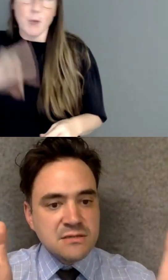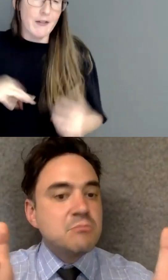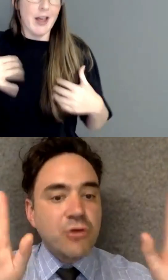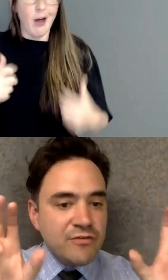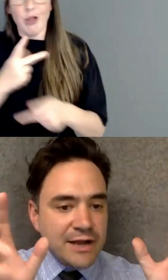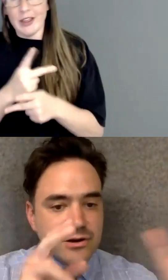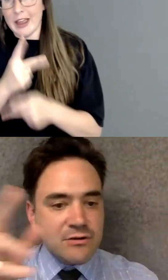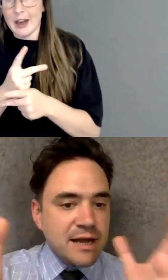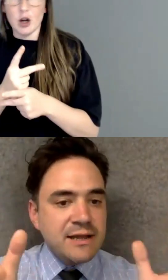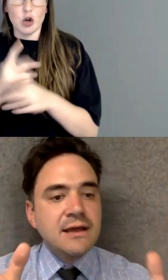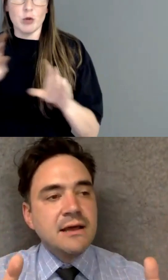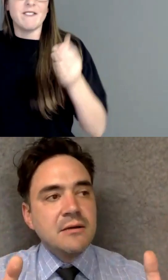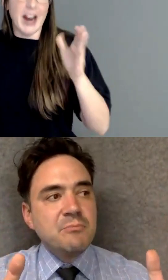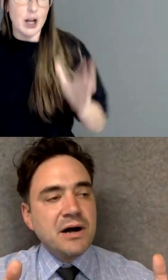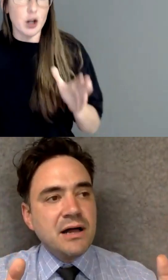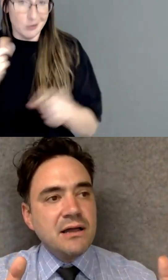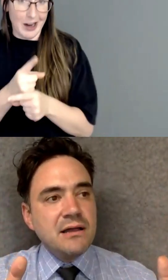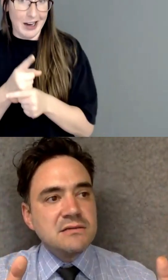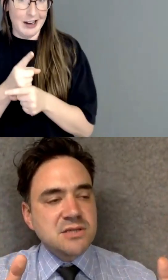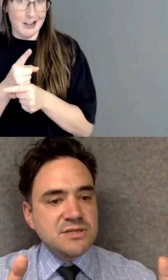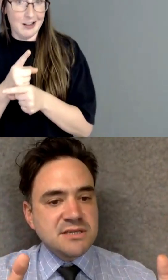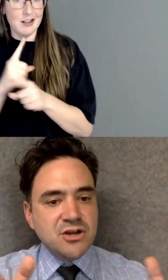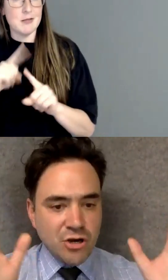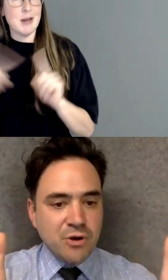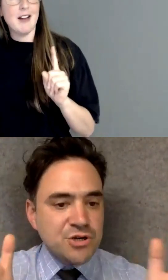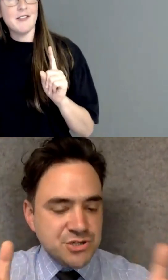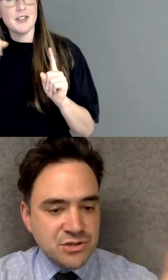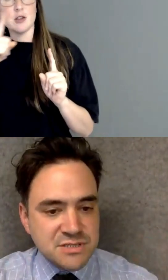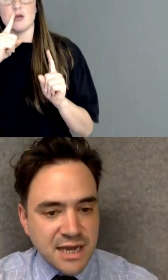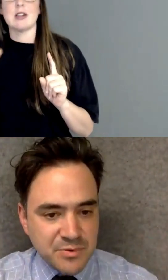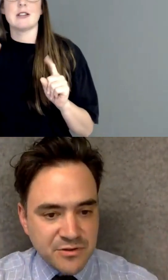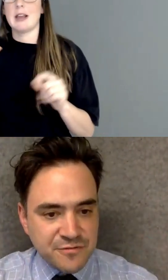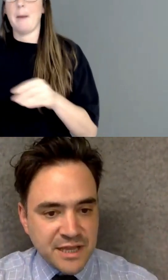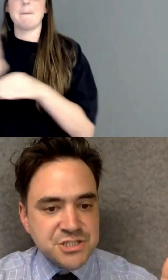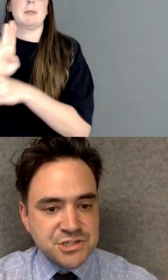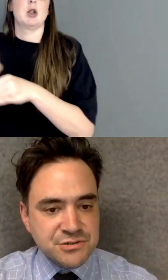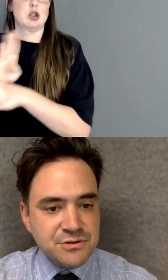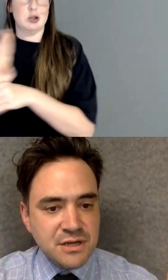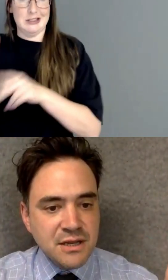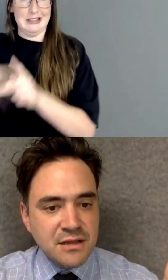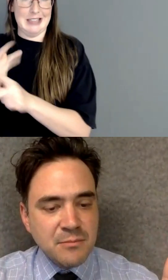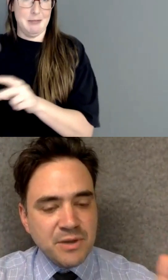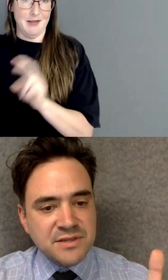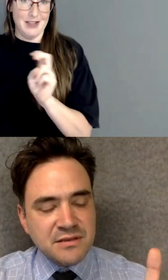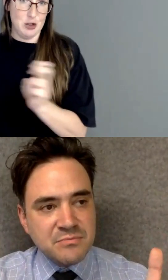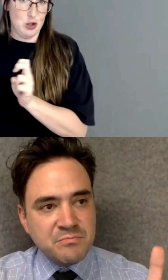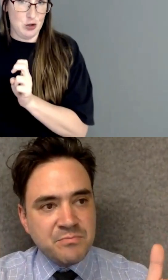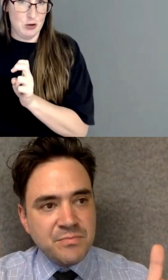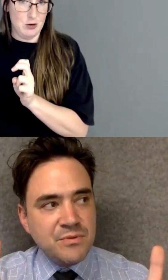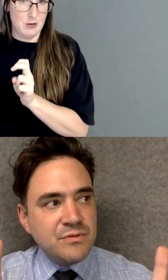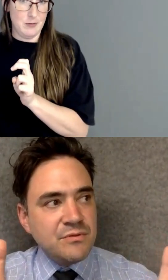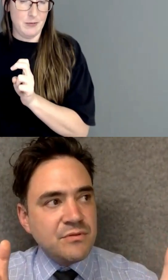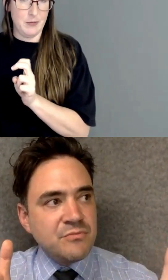healthcare provider, right? But so it's a commercial type of issue, but the